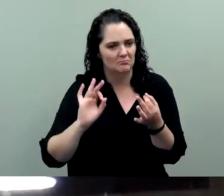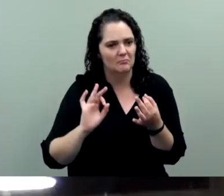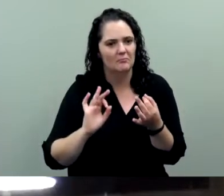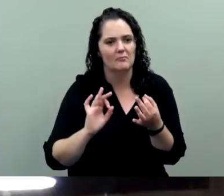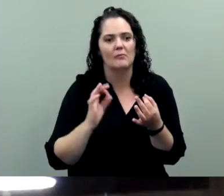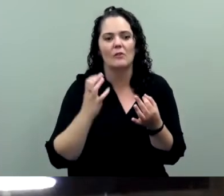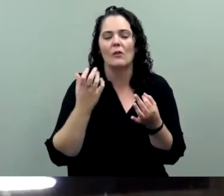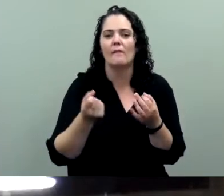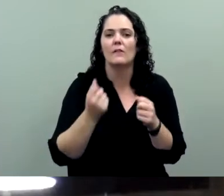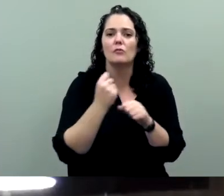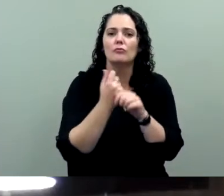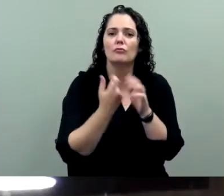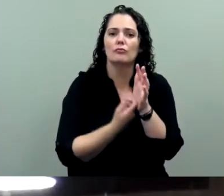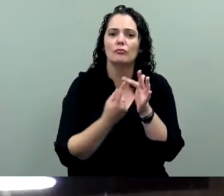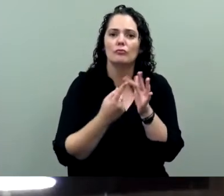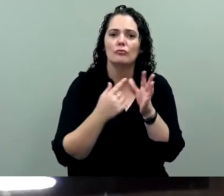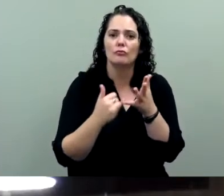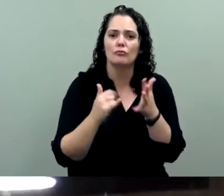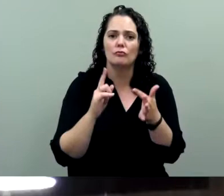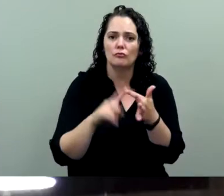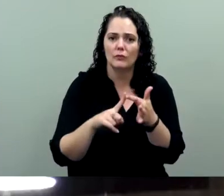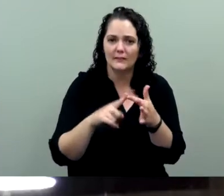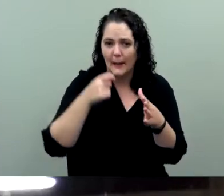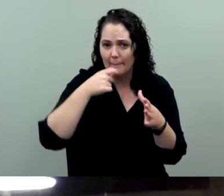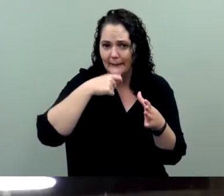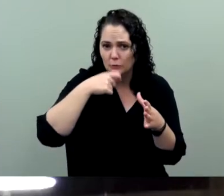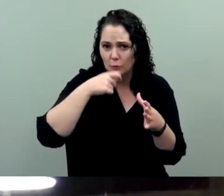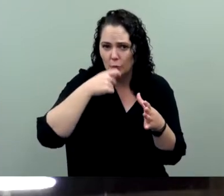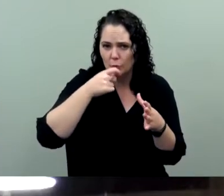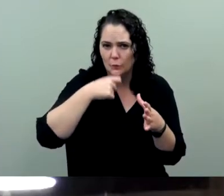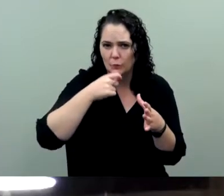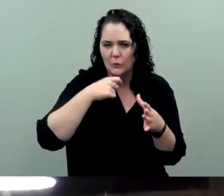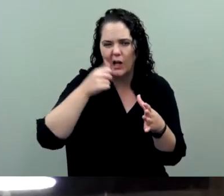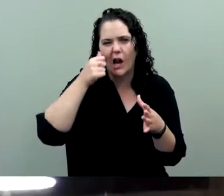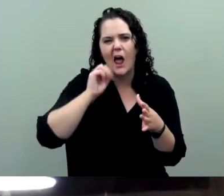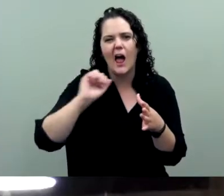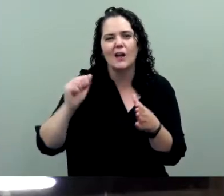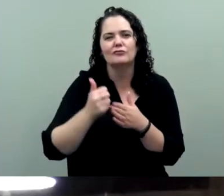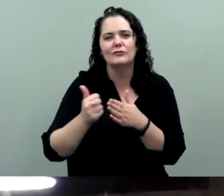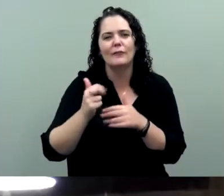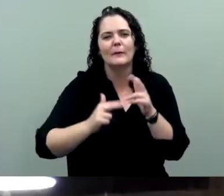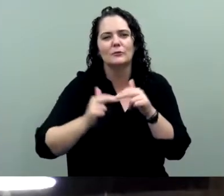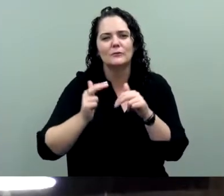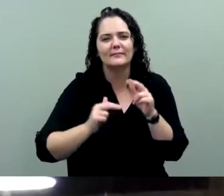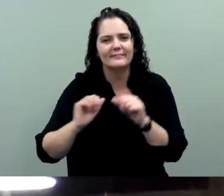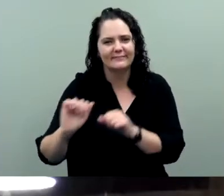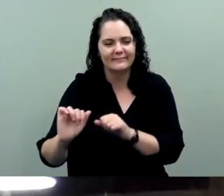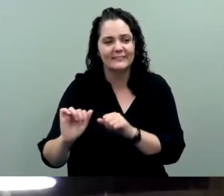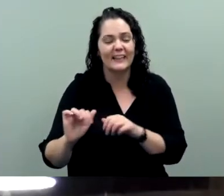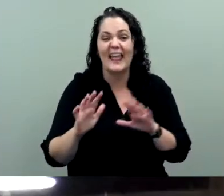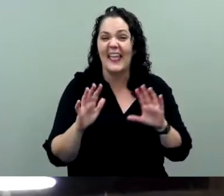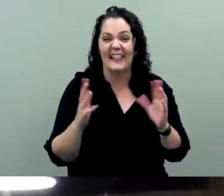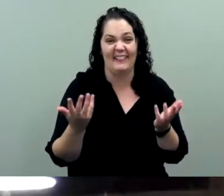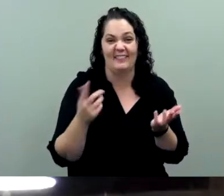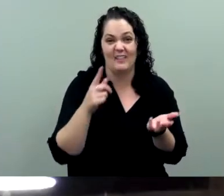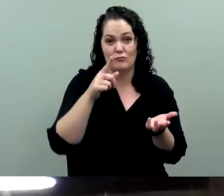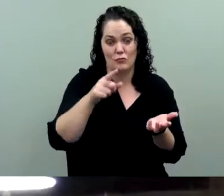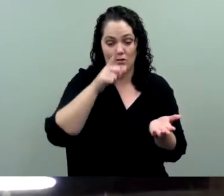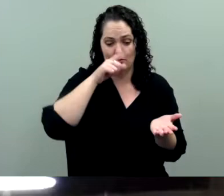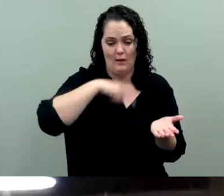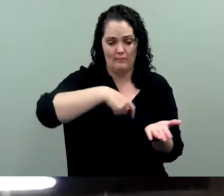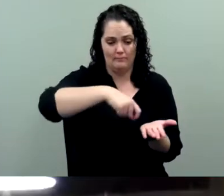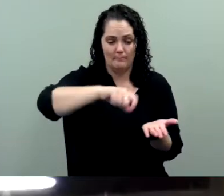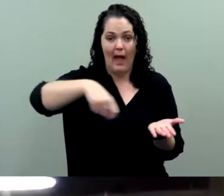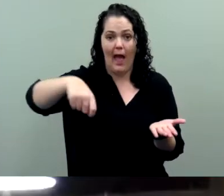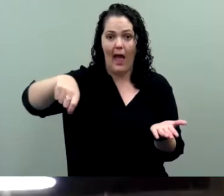pencils. Some grease pencils used in construction. Any sort of thing that you have that can make a mark will work for this